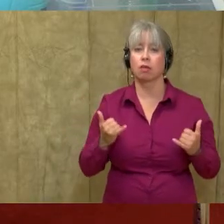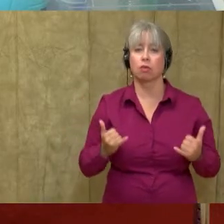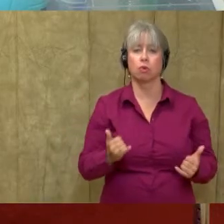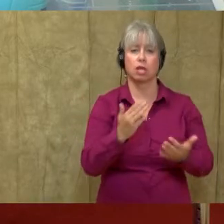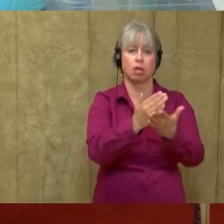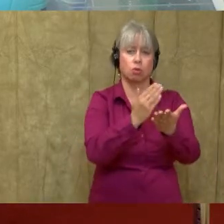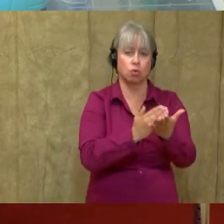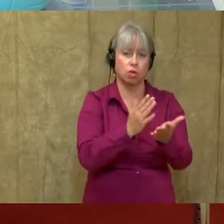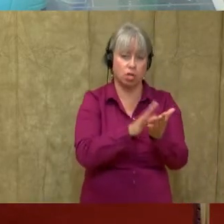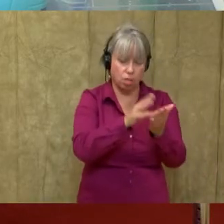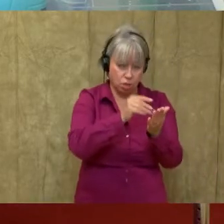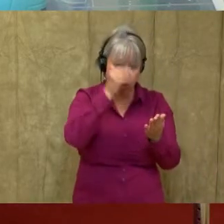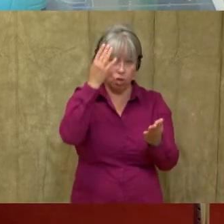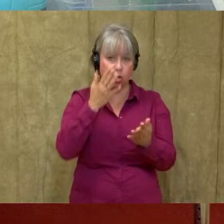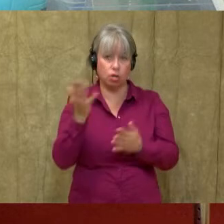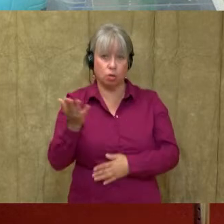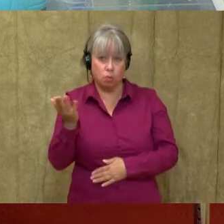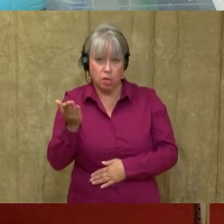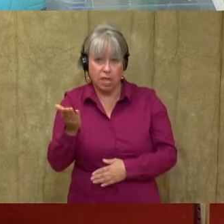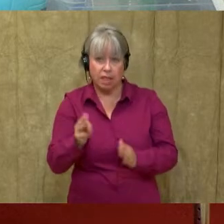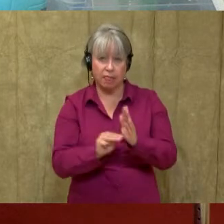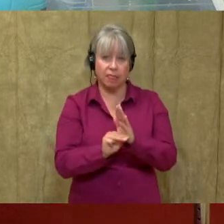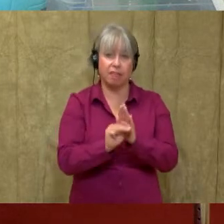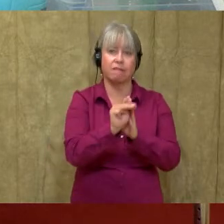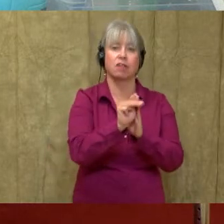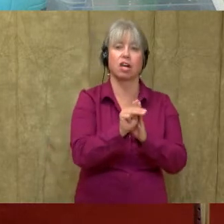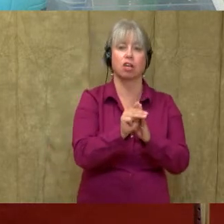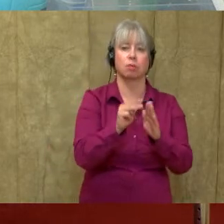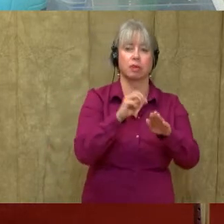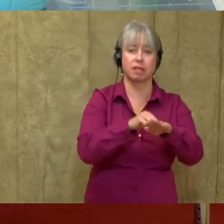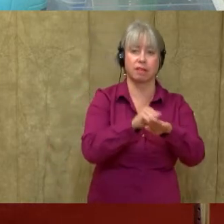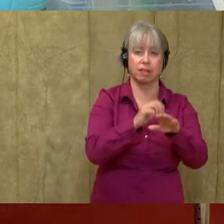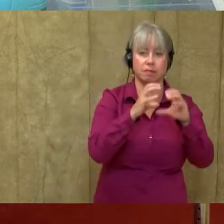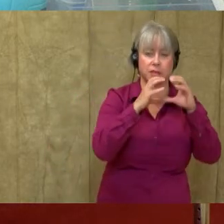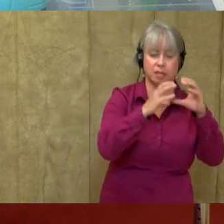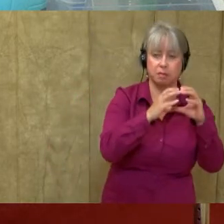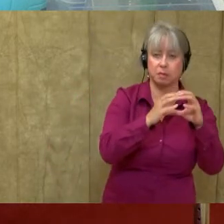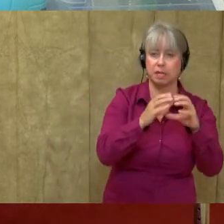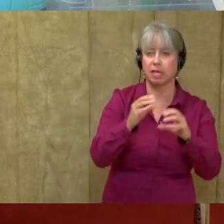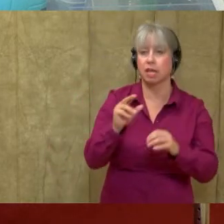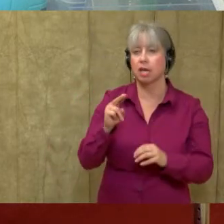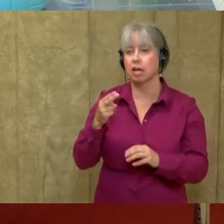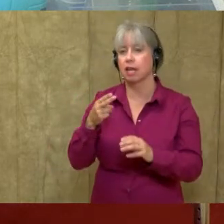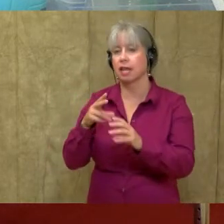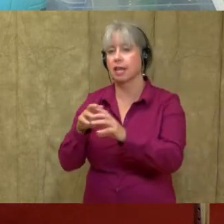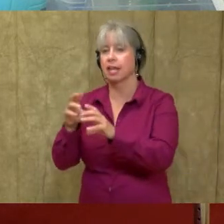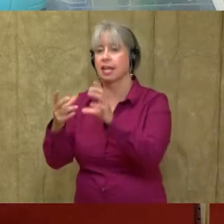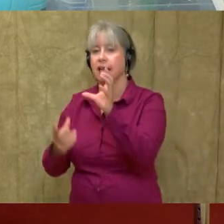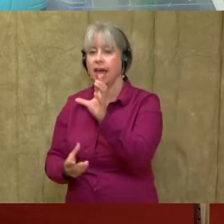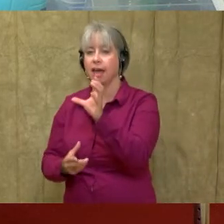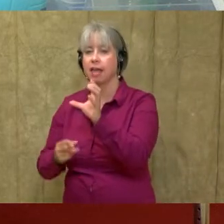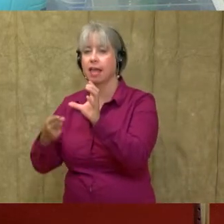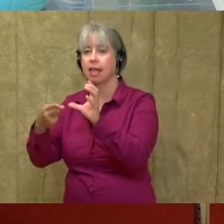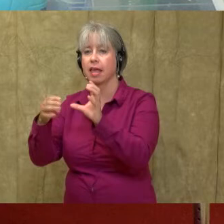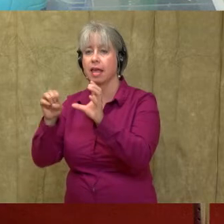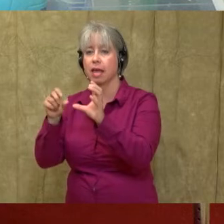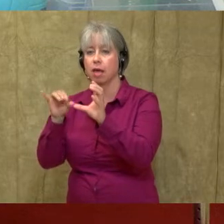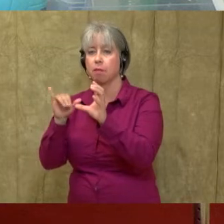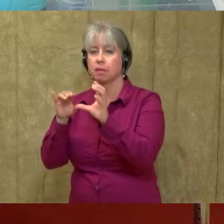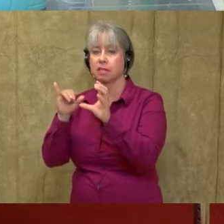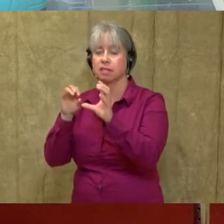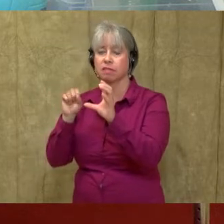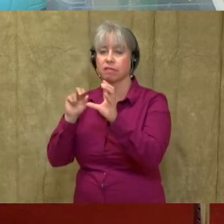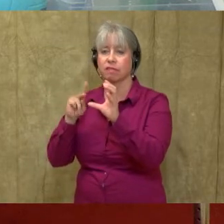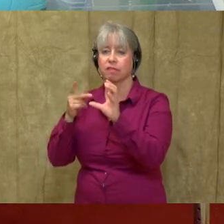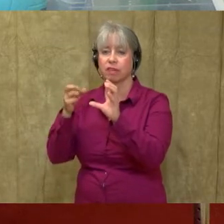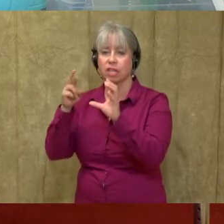what we learned is we learned the volume of a sphere. We also learned the volume of a hemisphere by just taking half of it. Next week, we're going to be